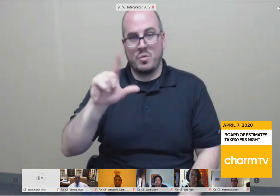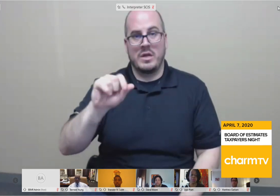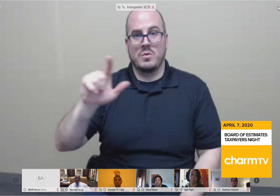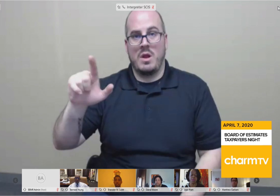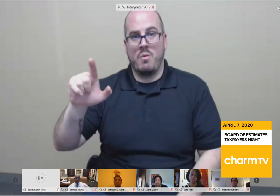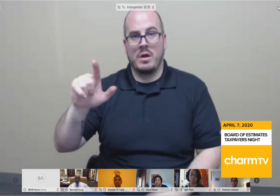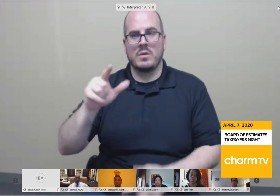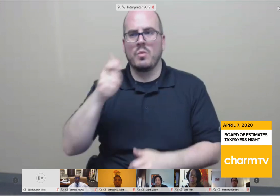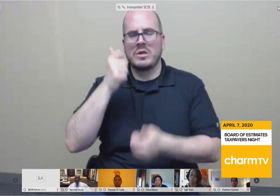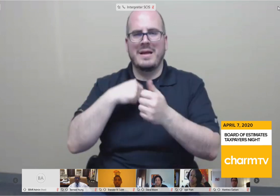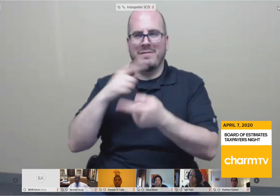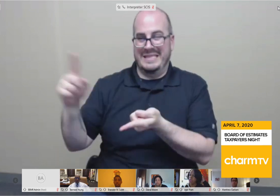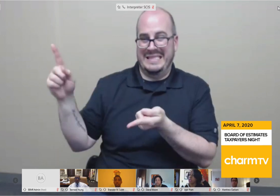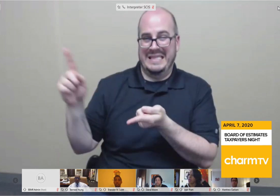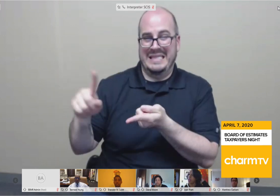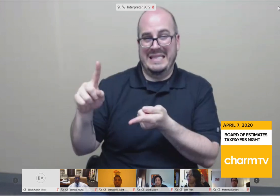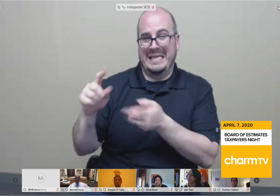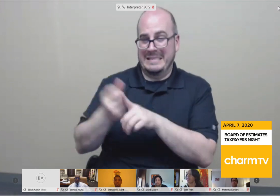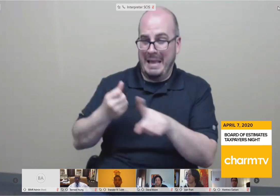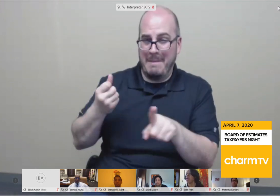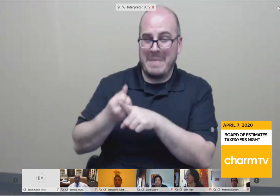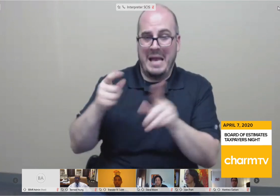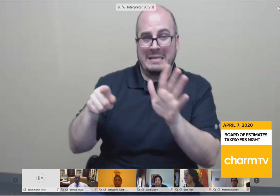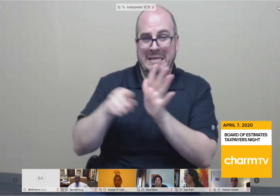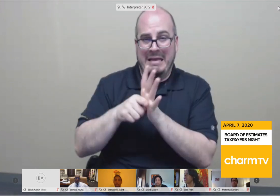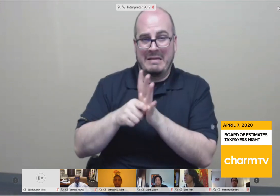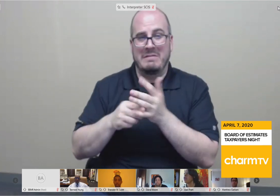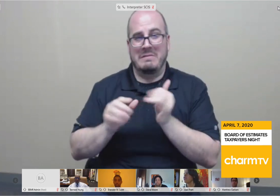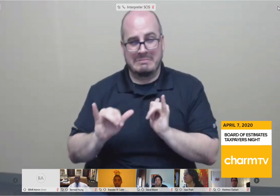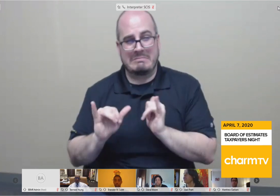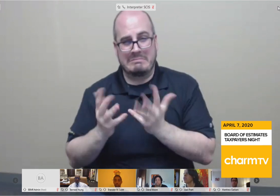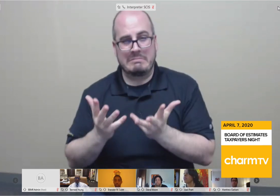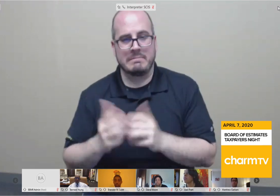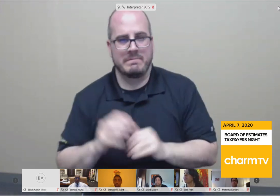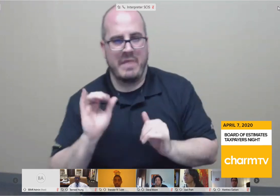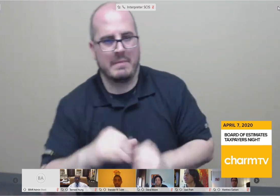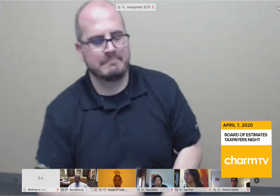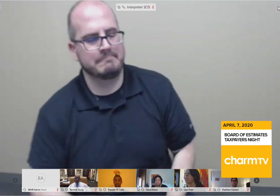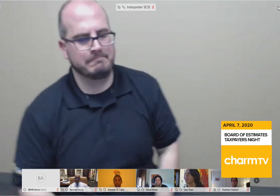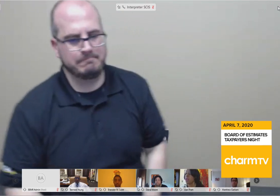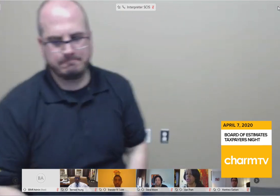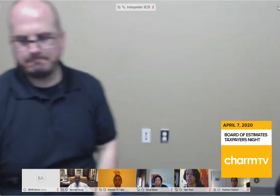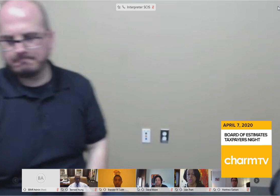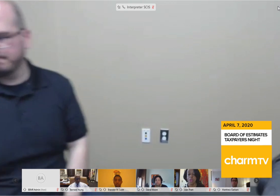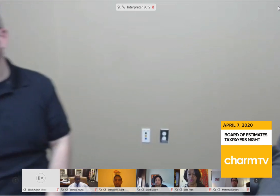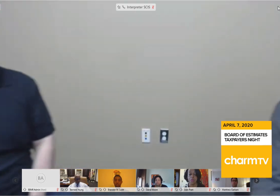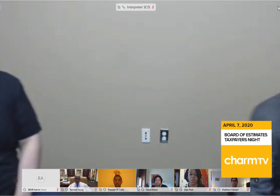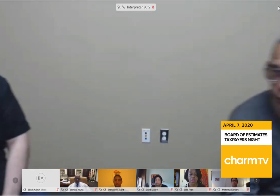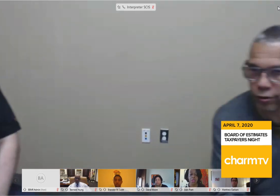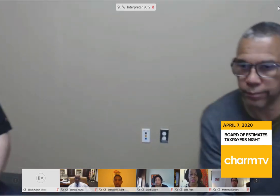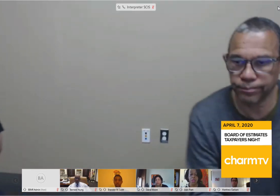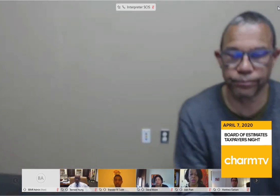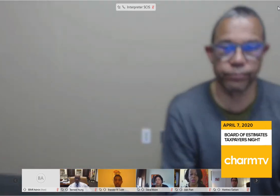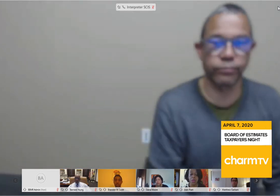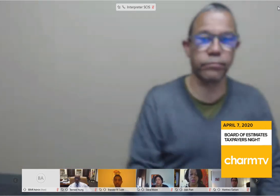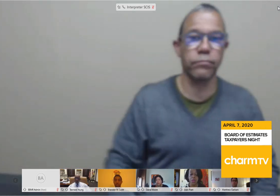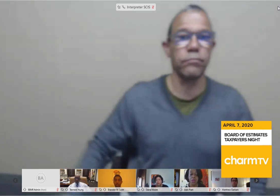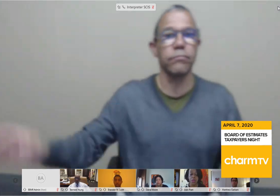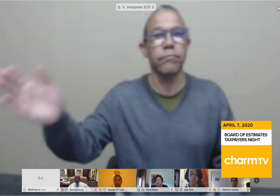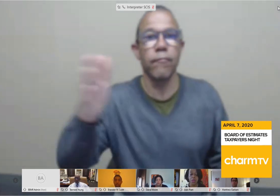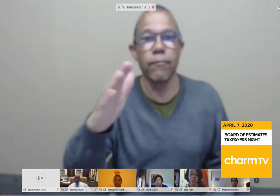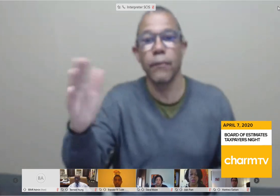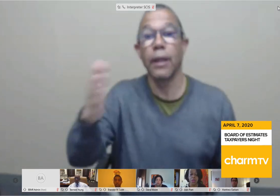of impact that's possible for our citizens. Thank you, Mr. Mayor, Madam Comptroller, any questions from